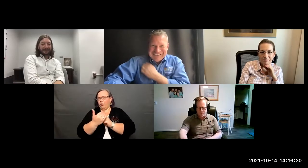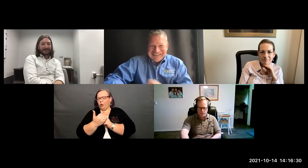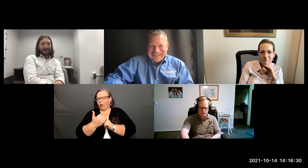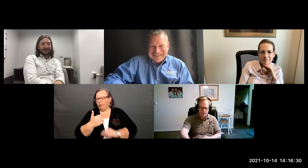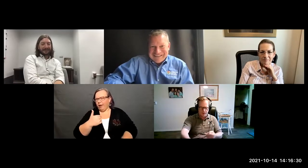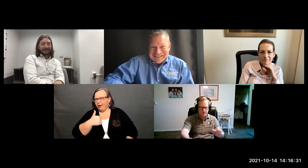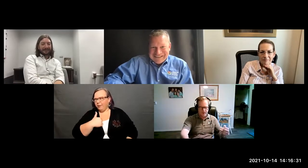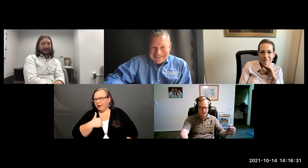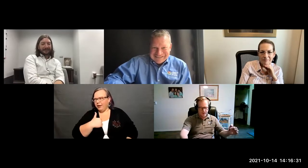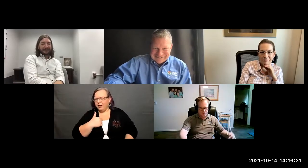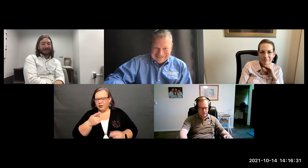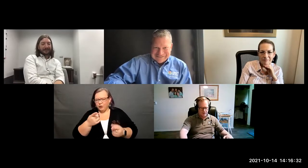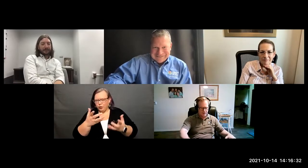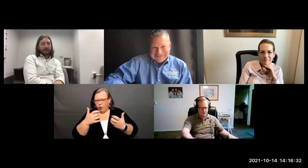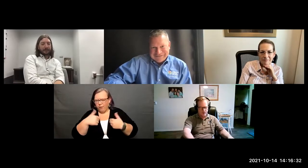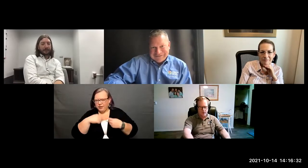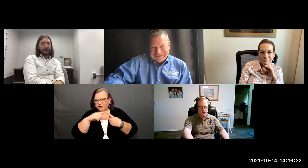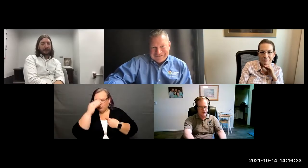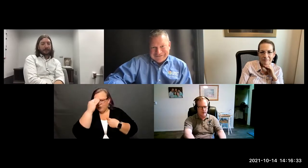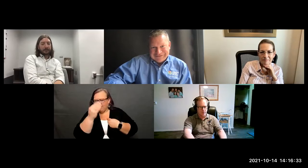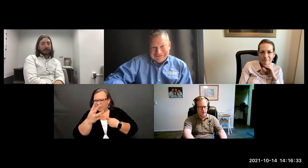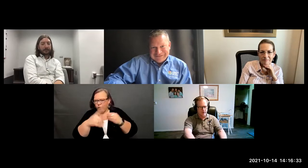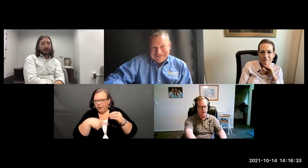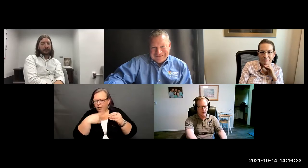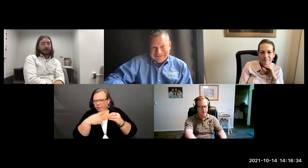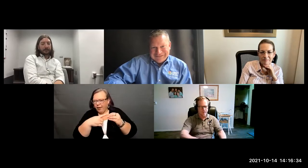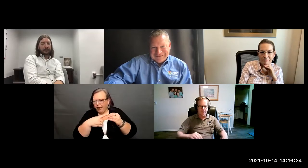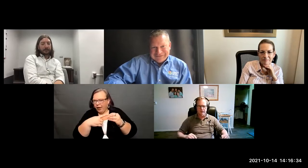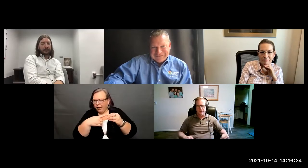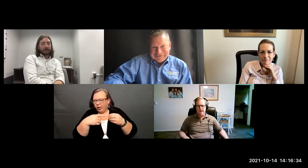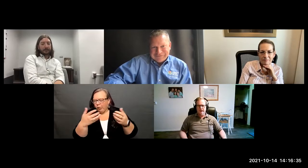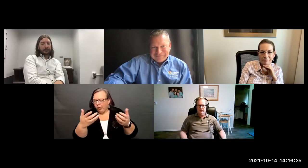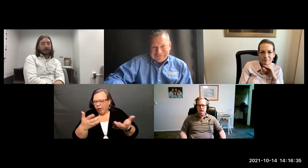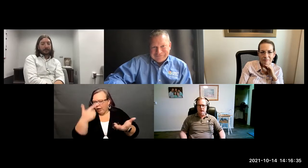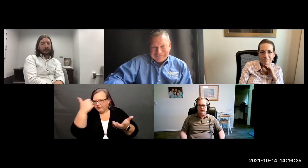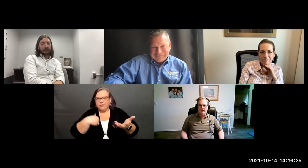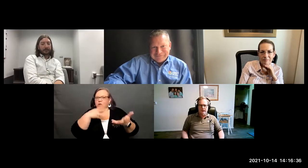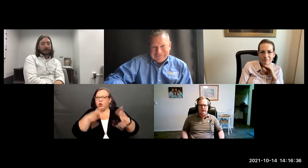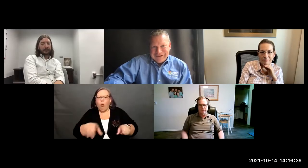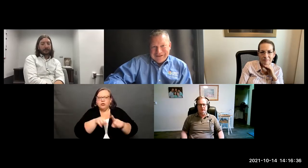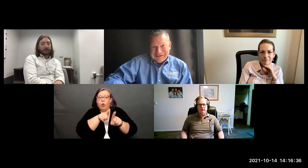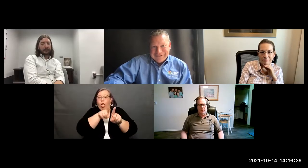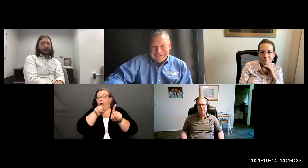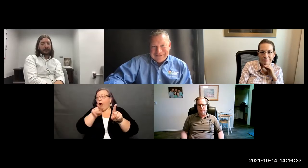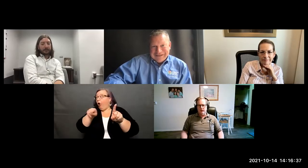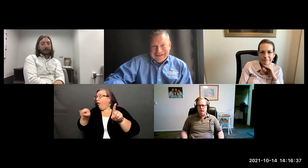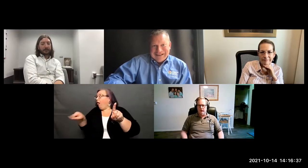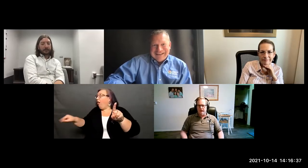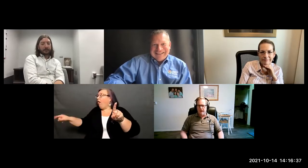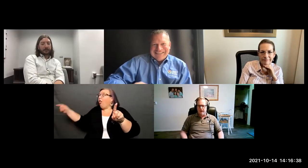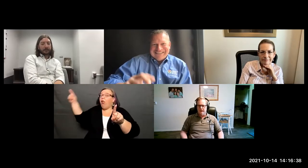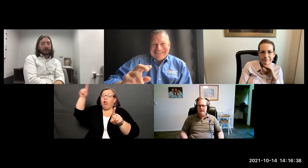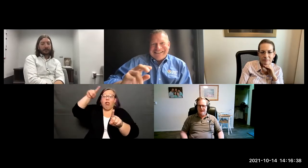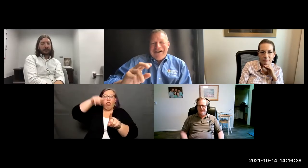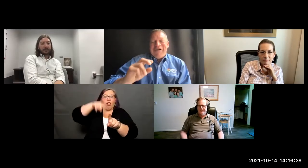to inform you about, because I don't want to take up all our time with everything that's on the table